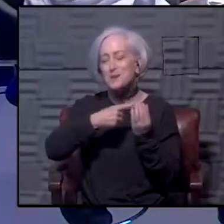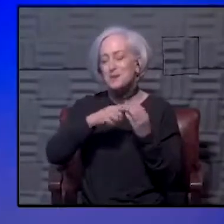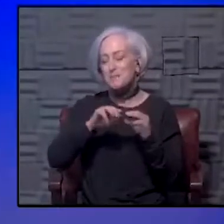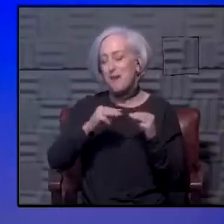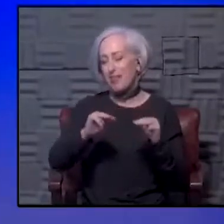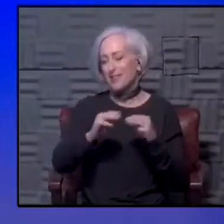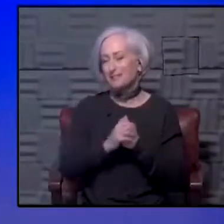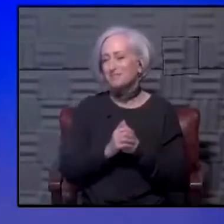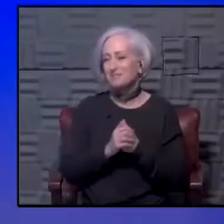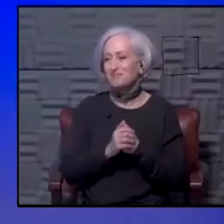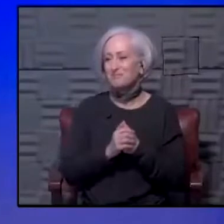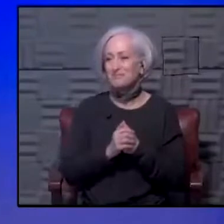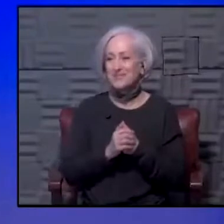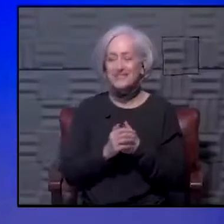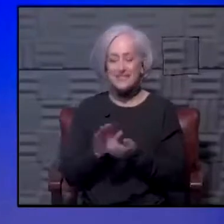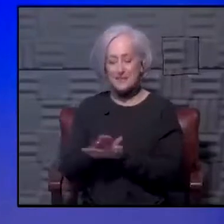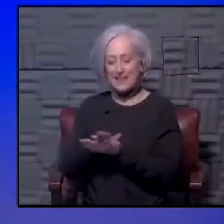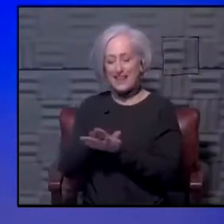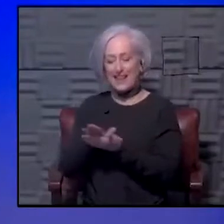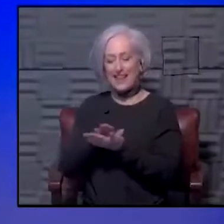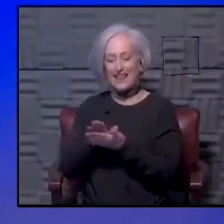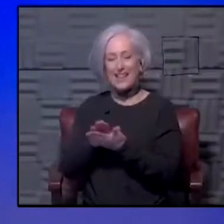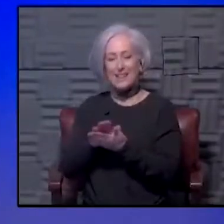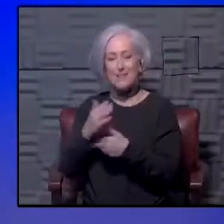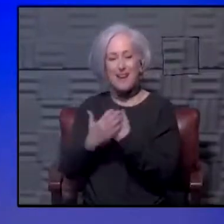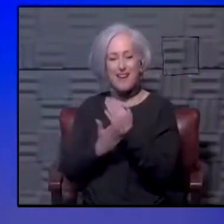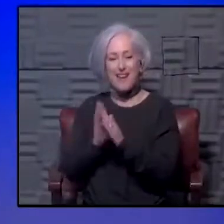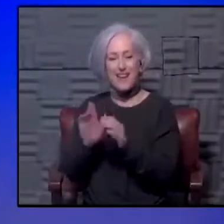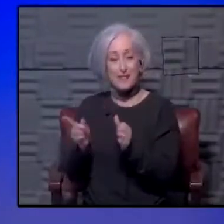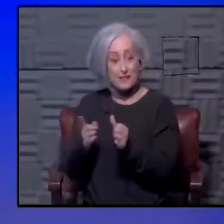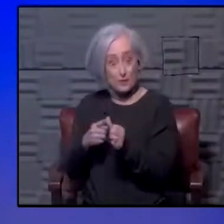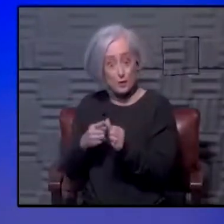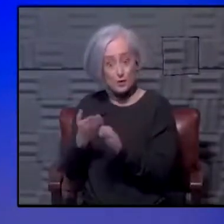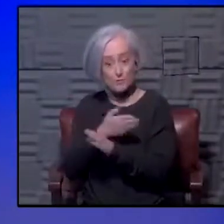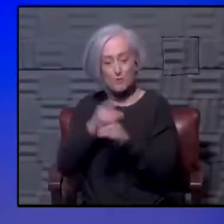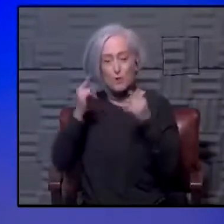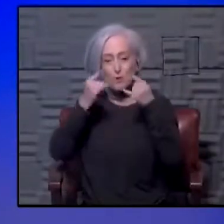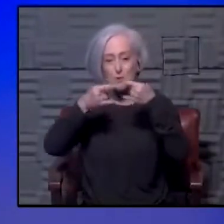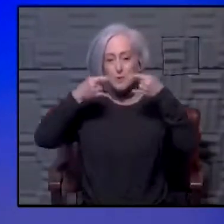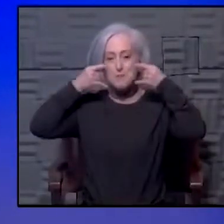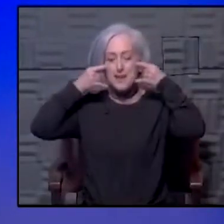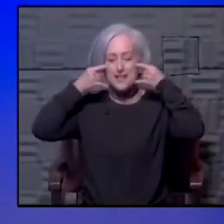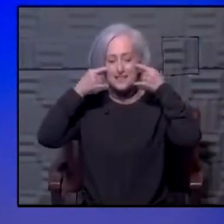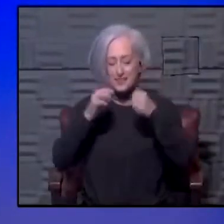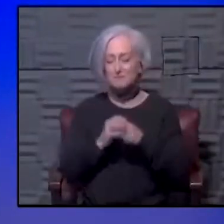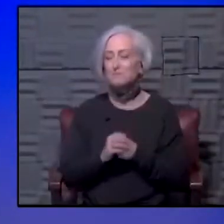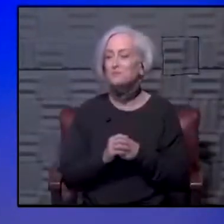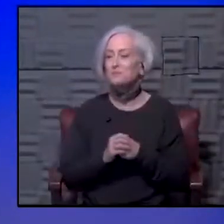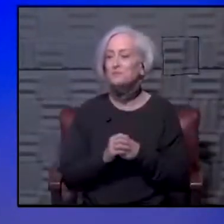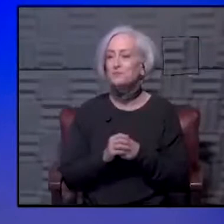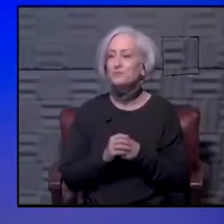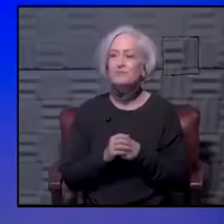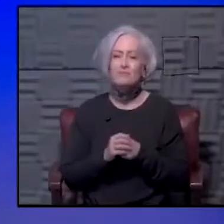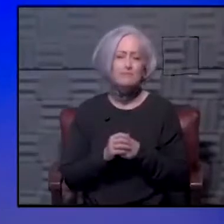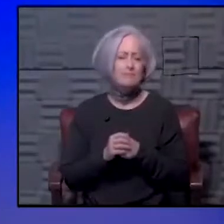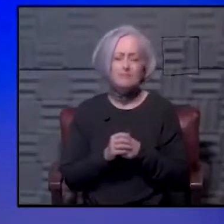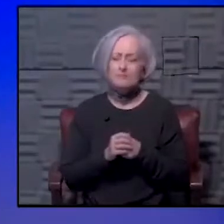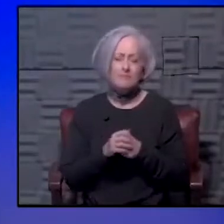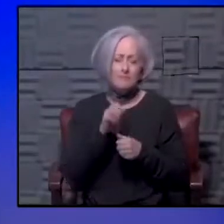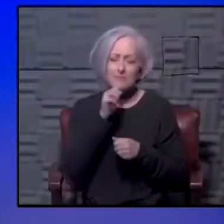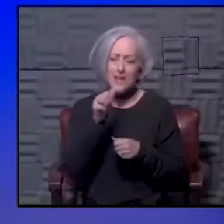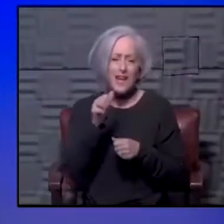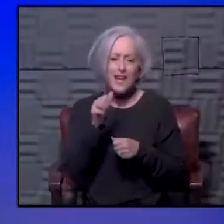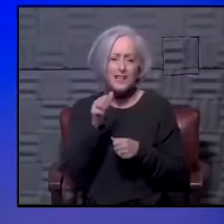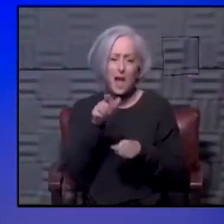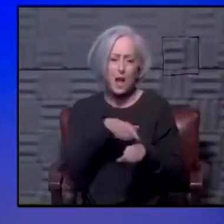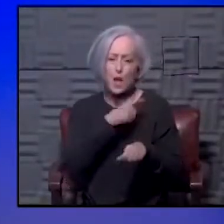do a little bit of hand hygiene before we do this and before we put on our mask. And it doesn't take too long. It does take some